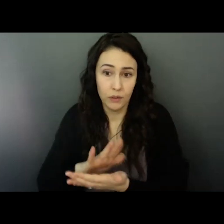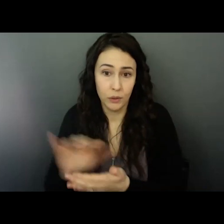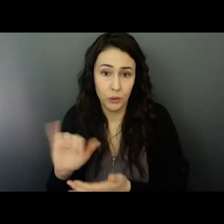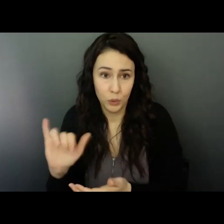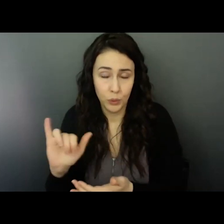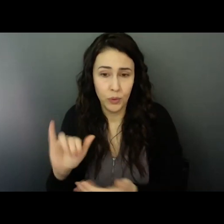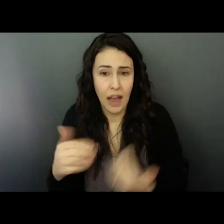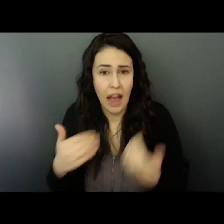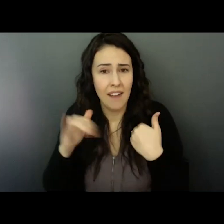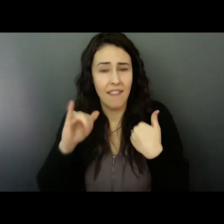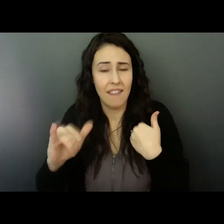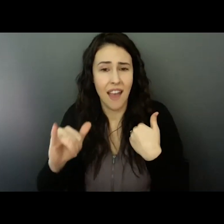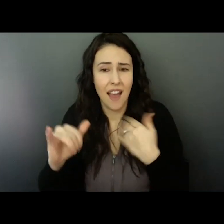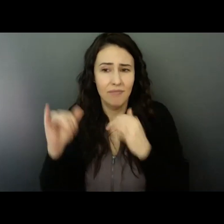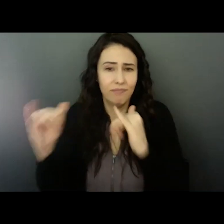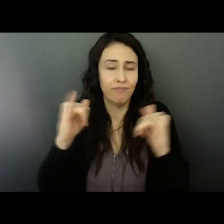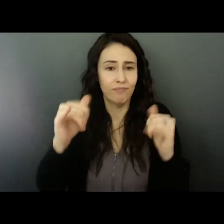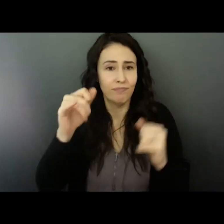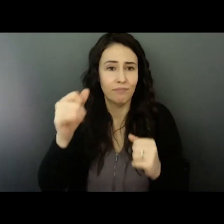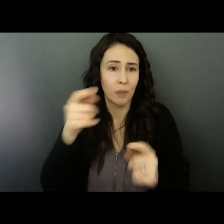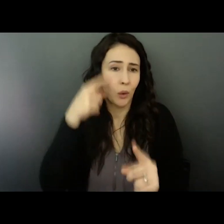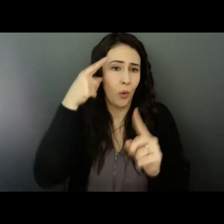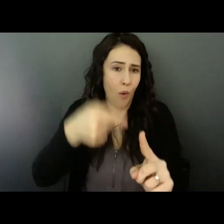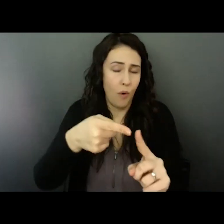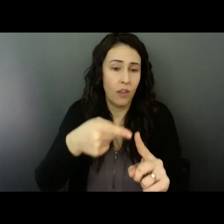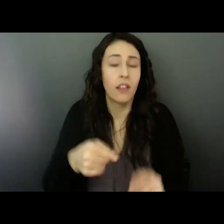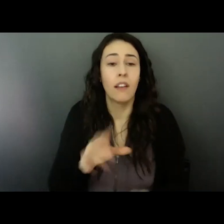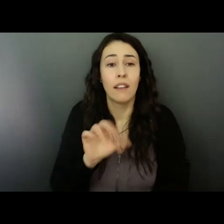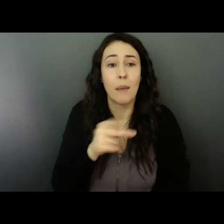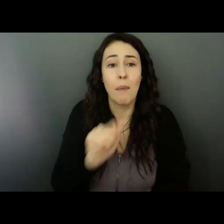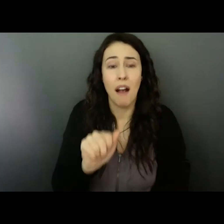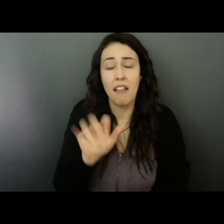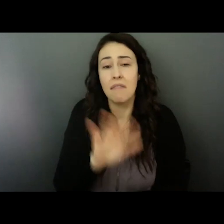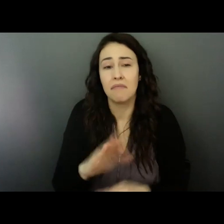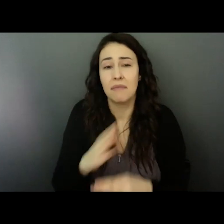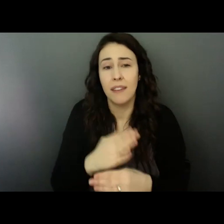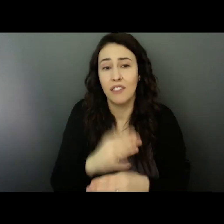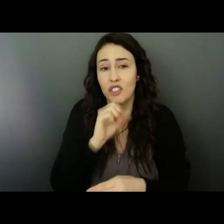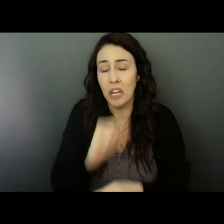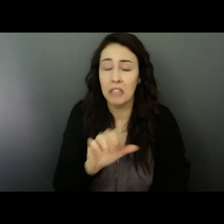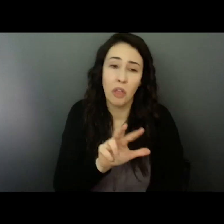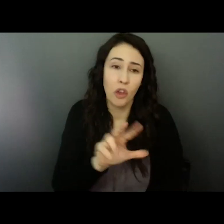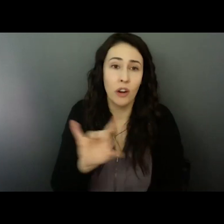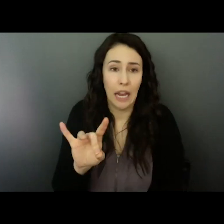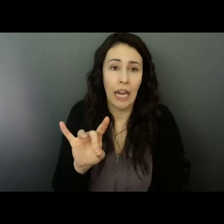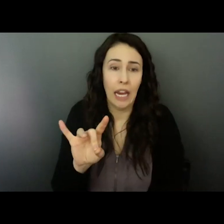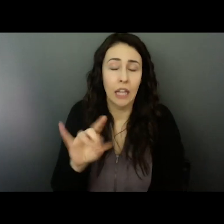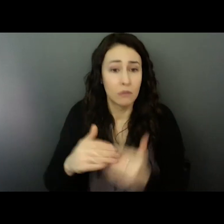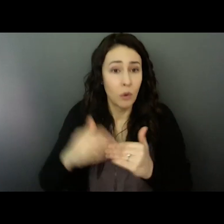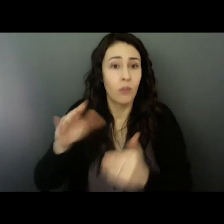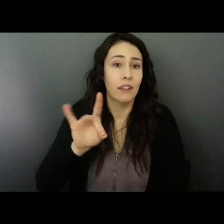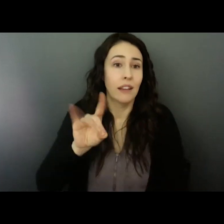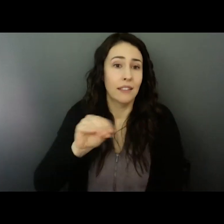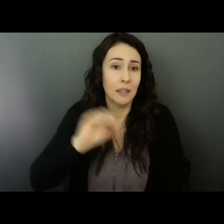goal in mind. At Capella, the average age is about 38 years old. Well over 80% of our learners are